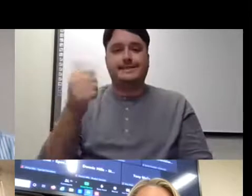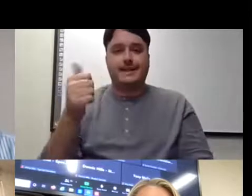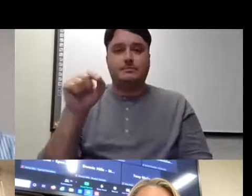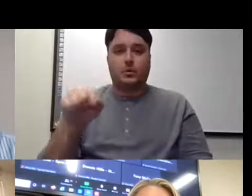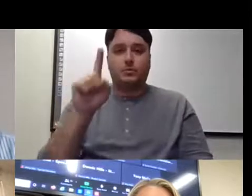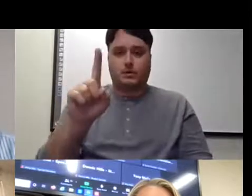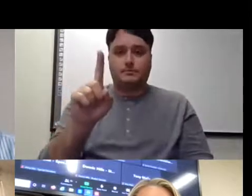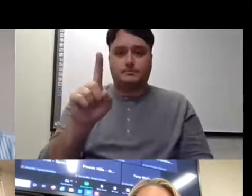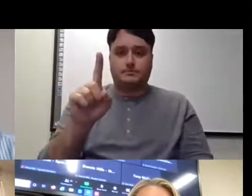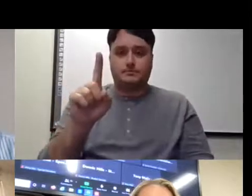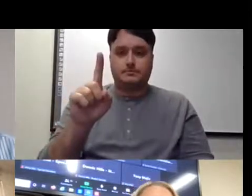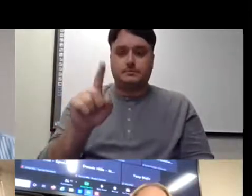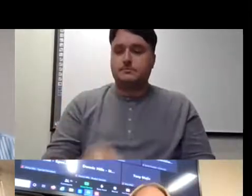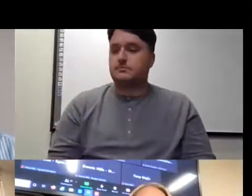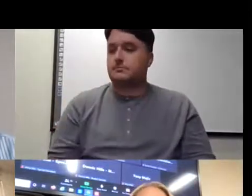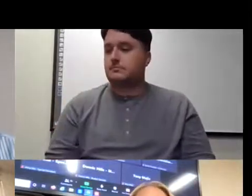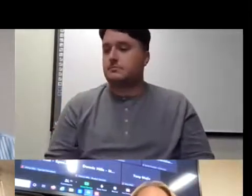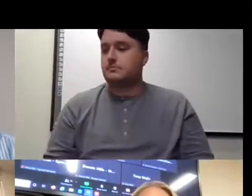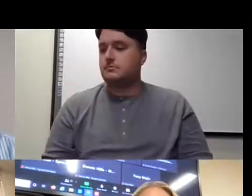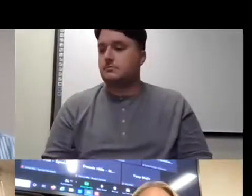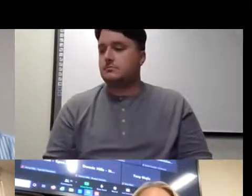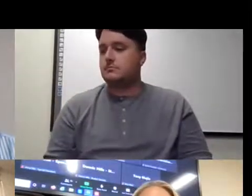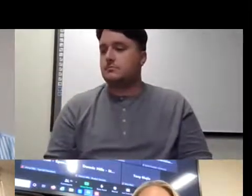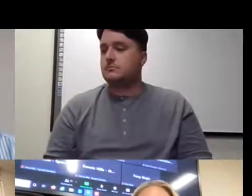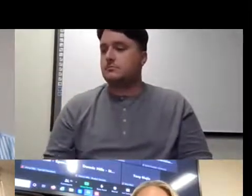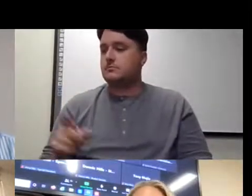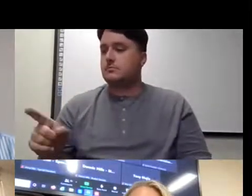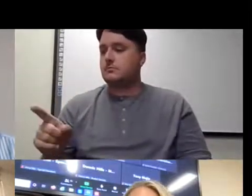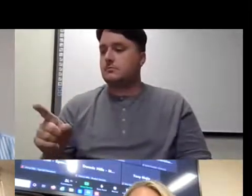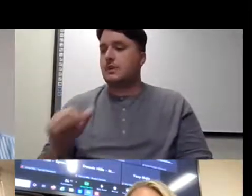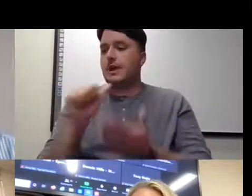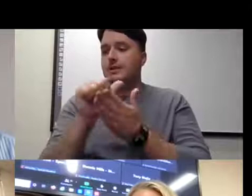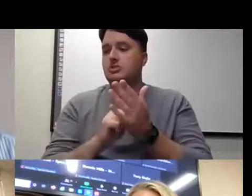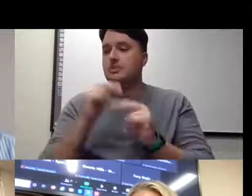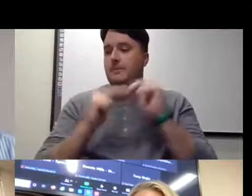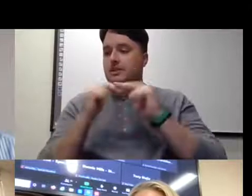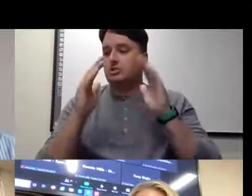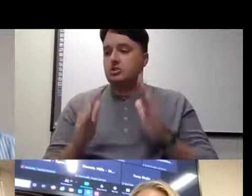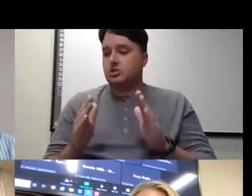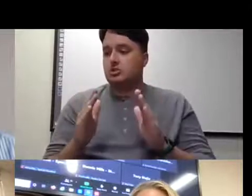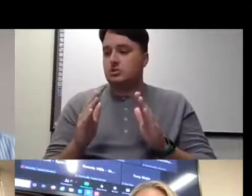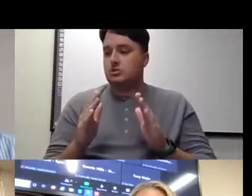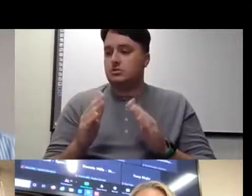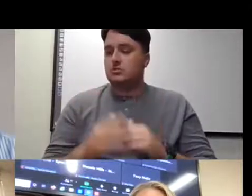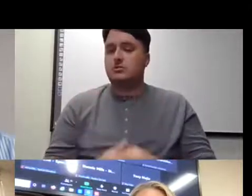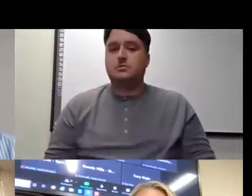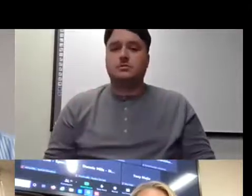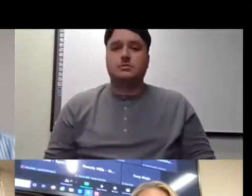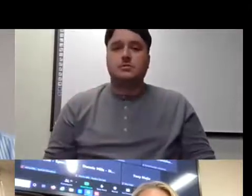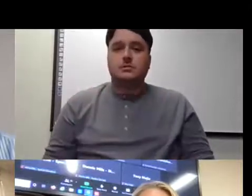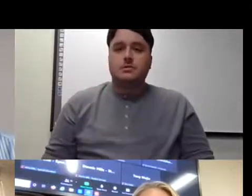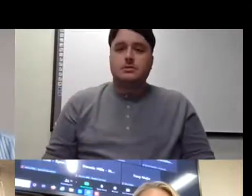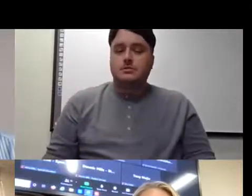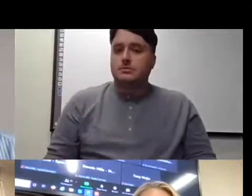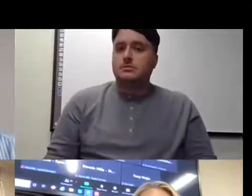10.1, the agenda builder. Superintendent Ochoa, are you starting this one? Thank you.